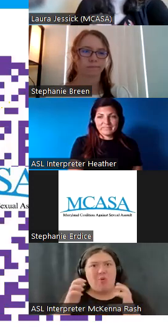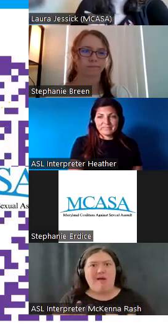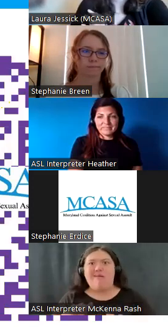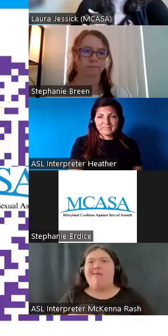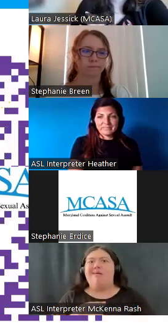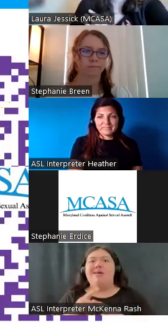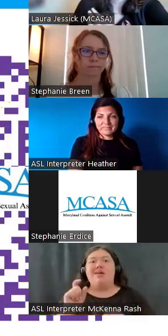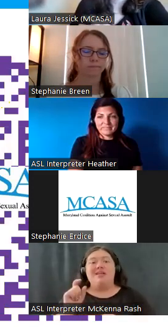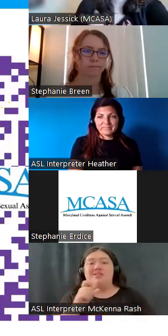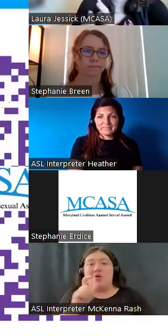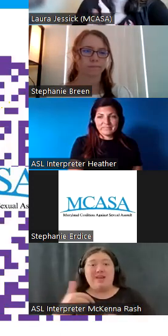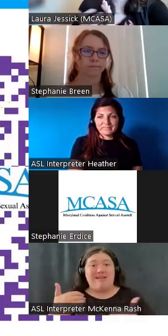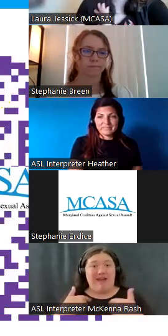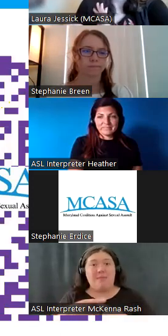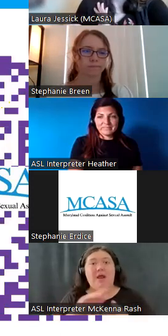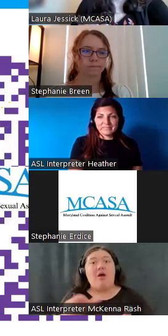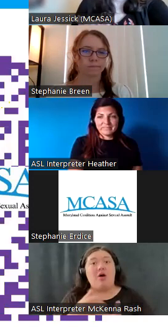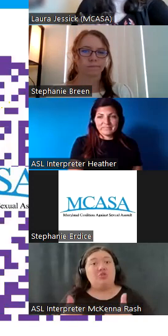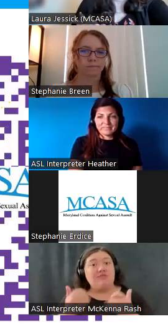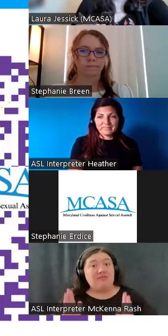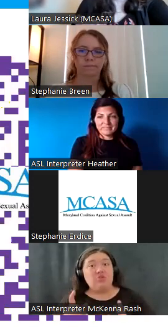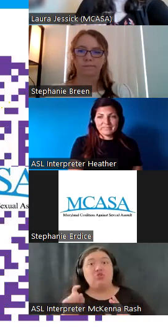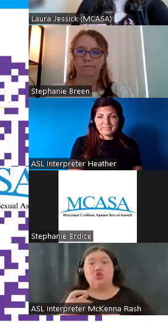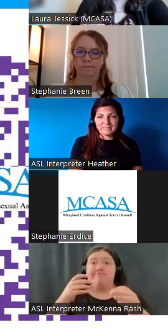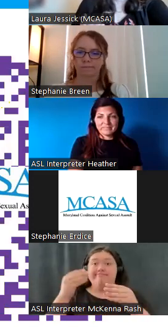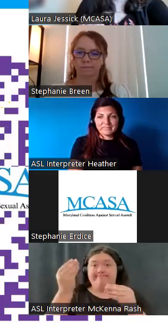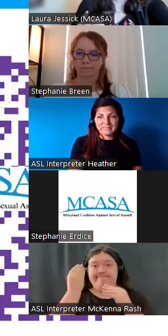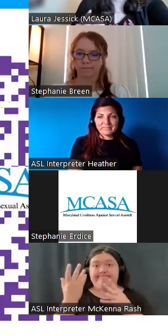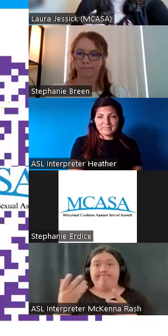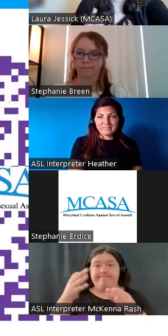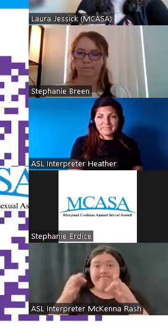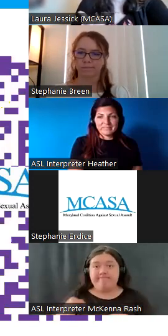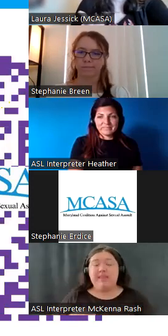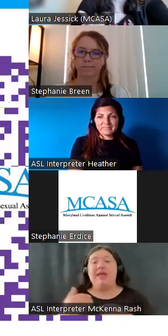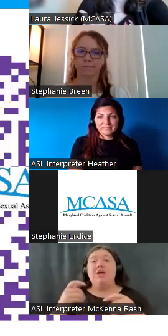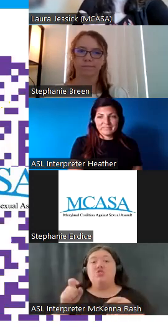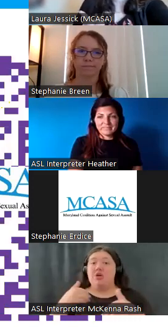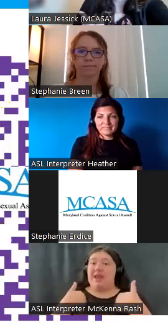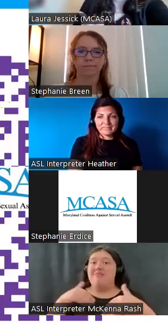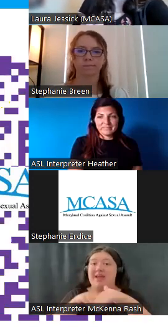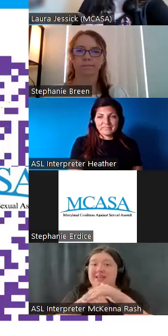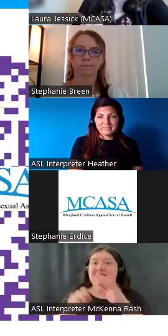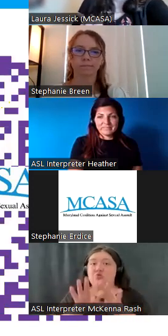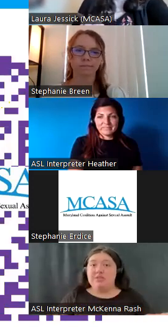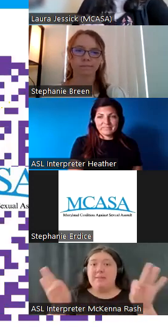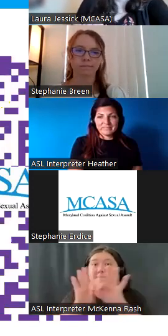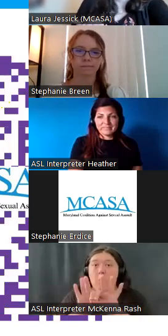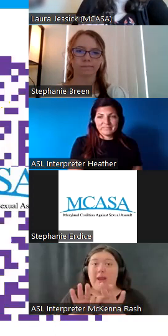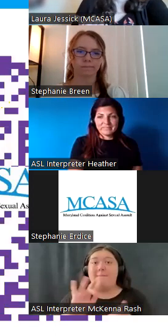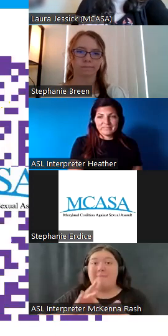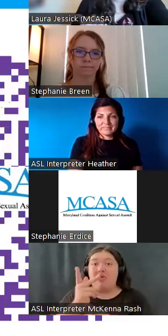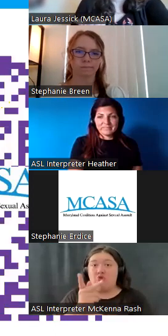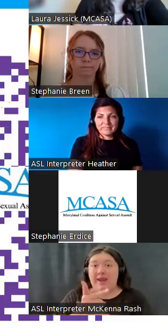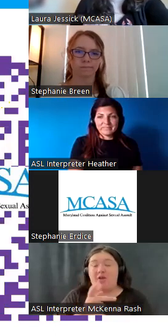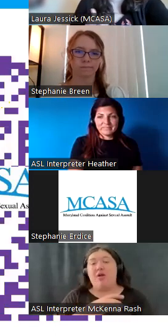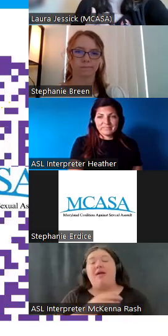all survivors should be explained that they should be able to have access to this important forensic medical care. And I also want to note